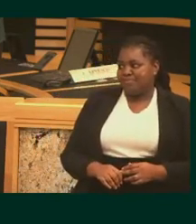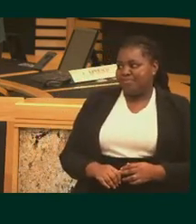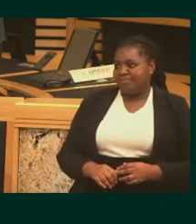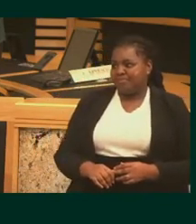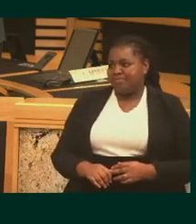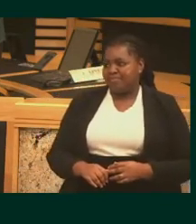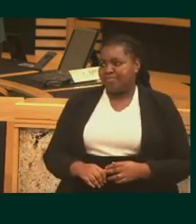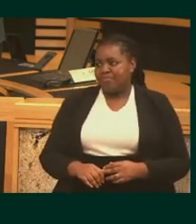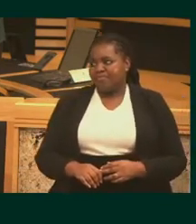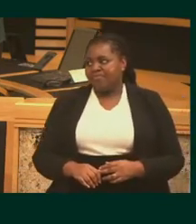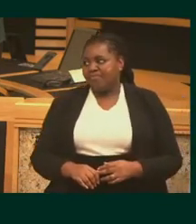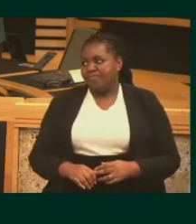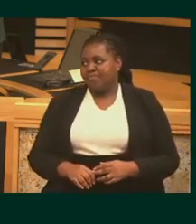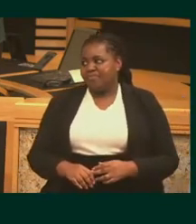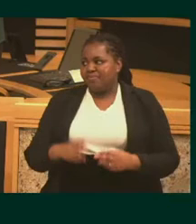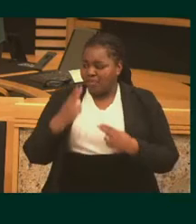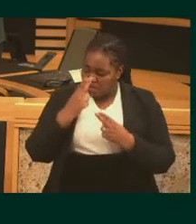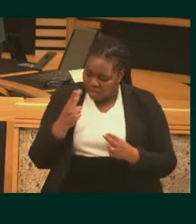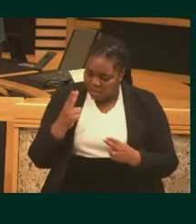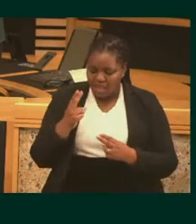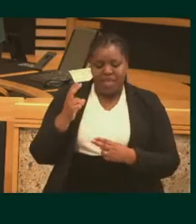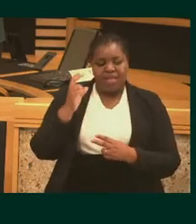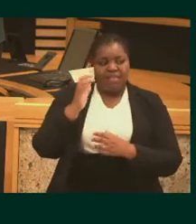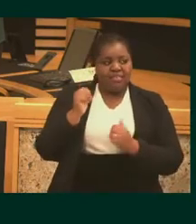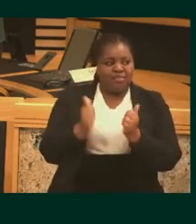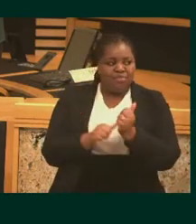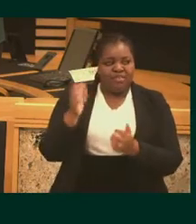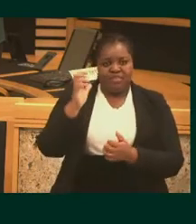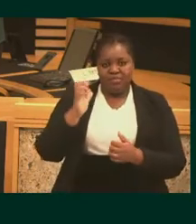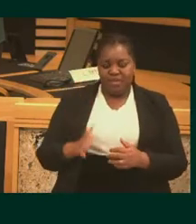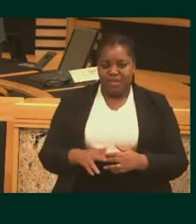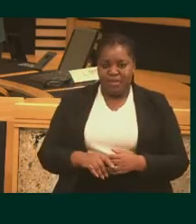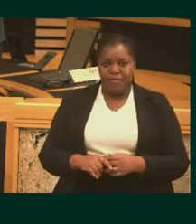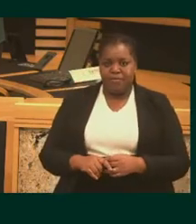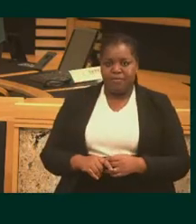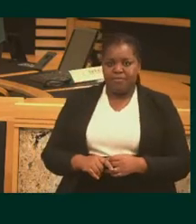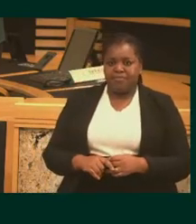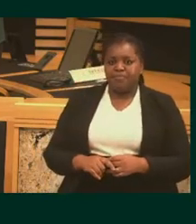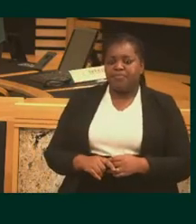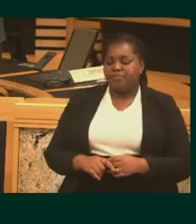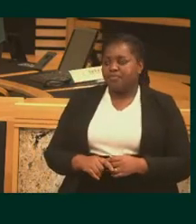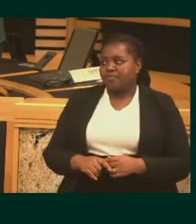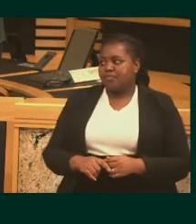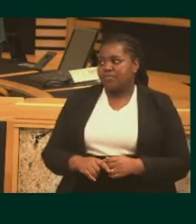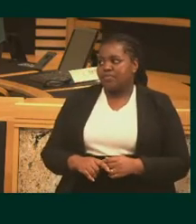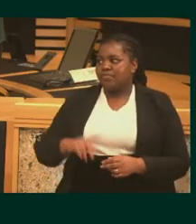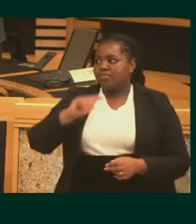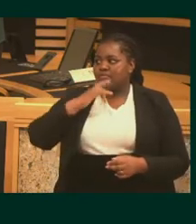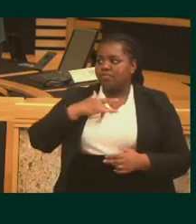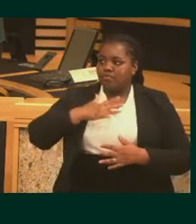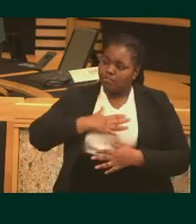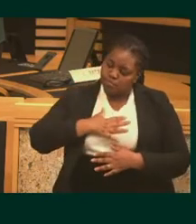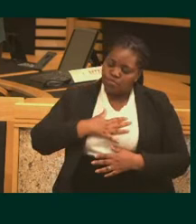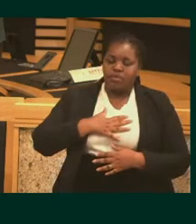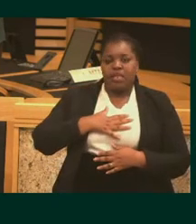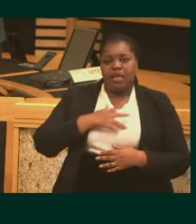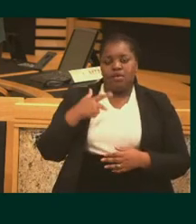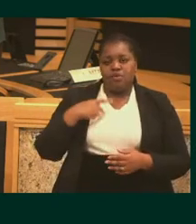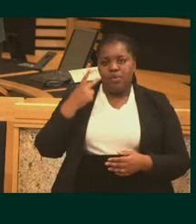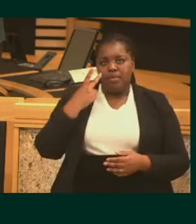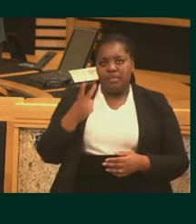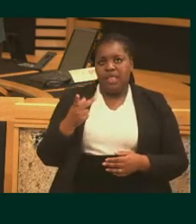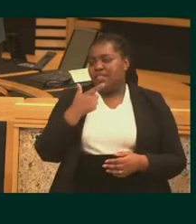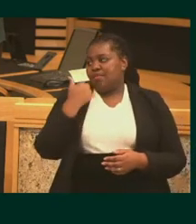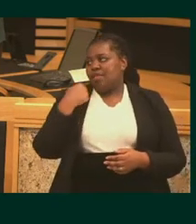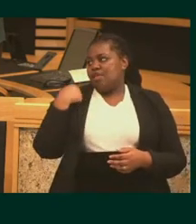speaker honorable Deputy speaker it is with immense uh pleasure to note the recent